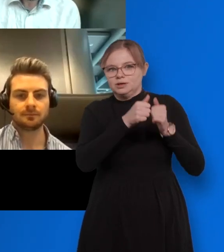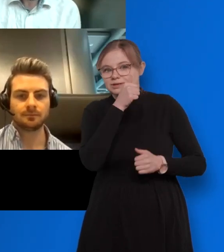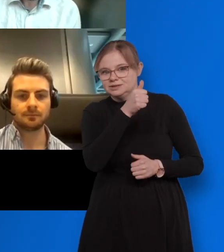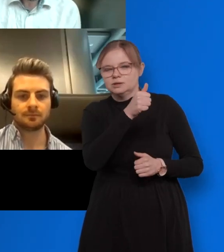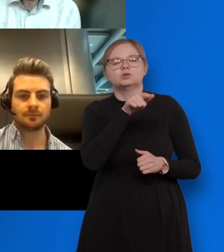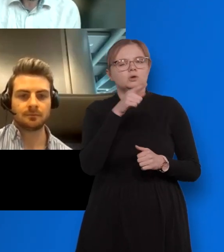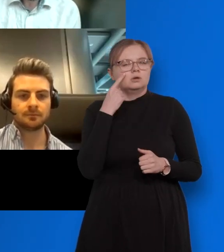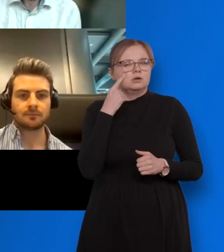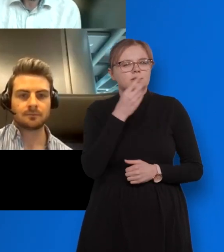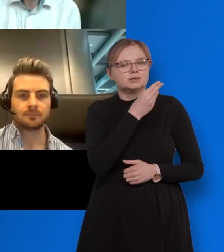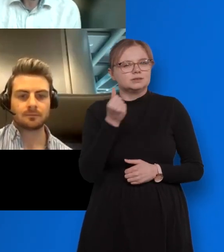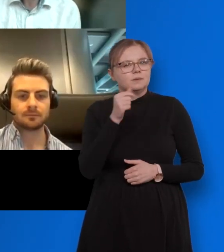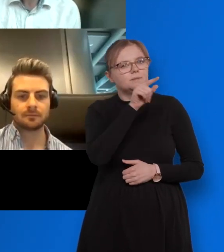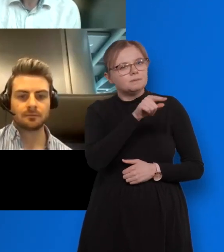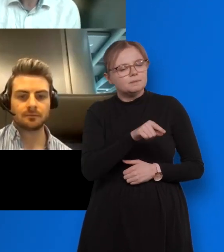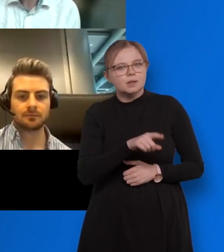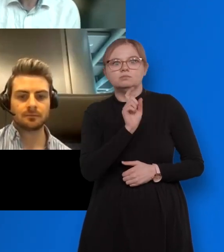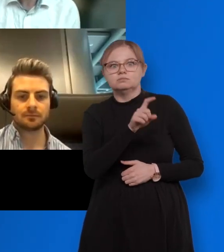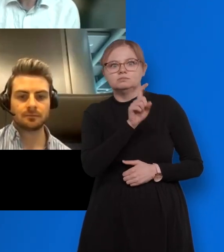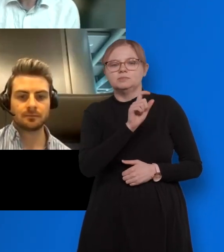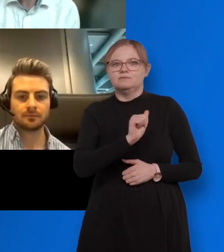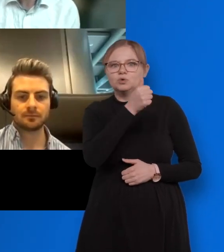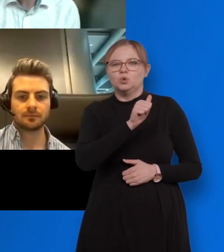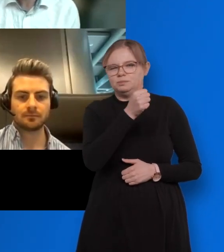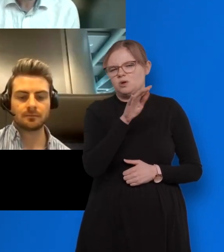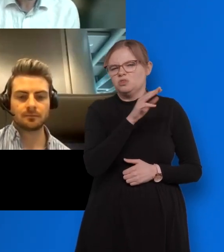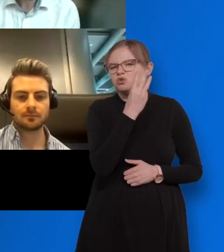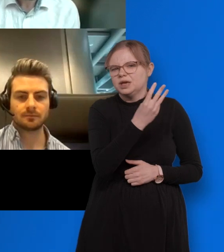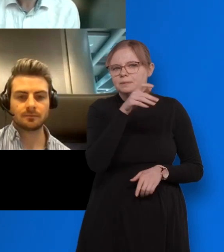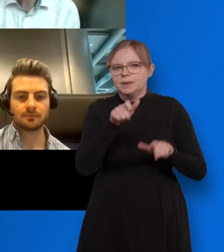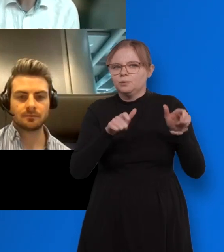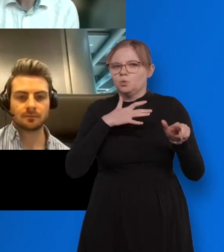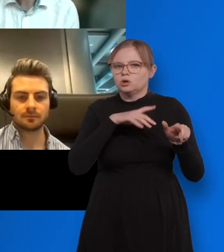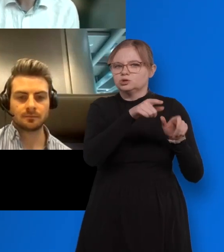a few that have received 3 votes. So I'll just start